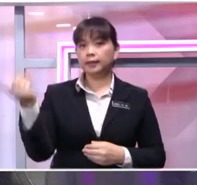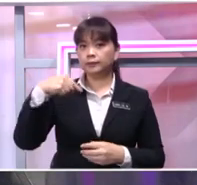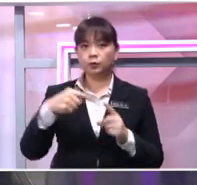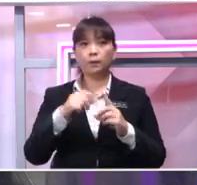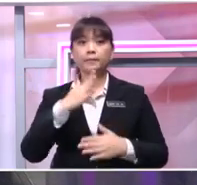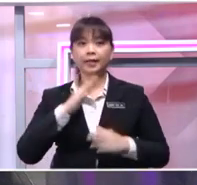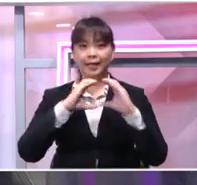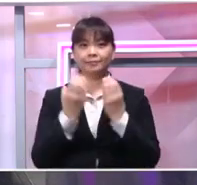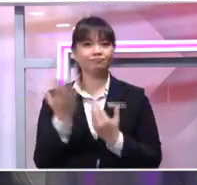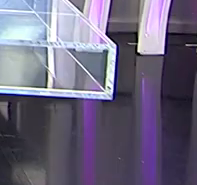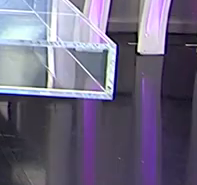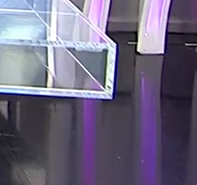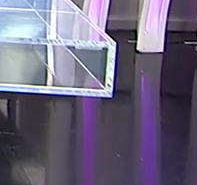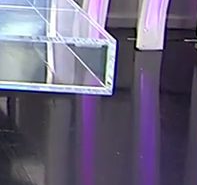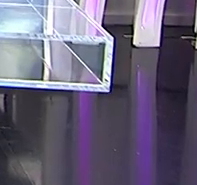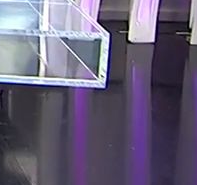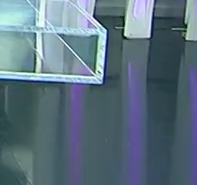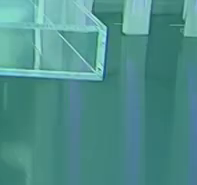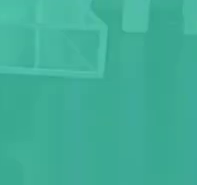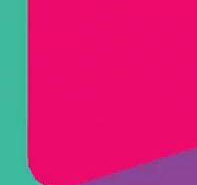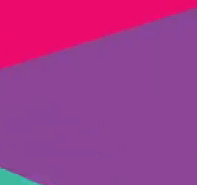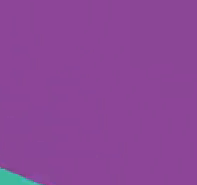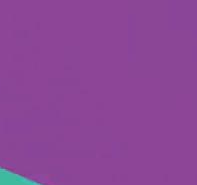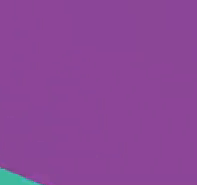class. All right, let's go.